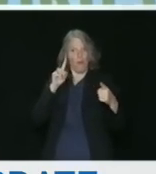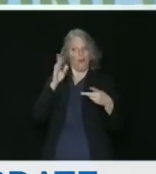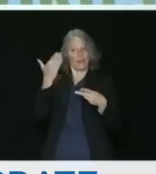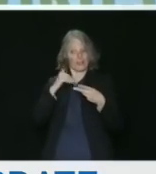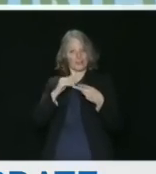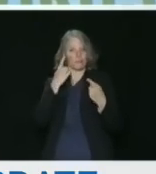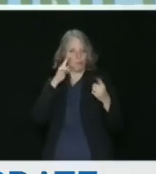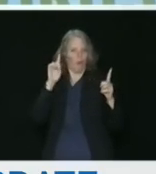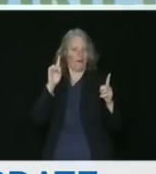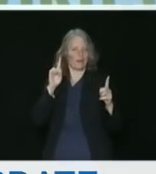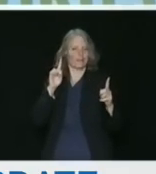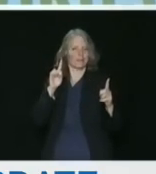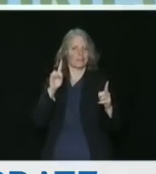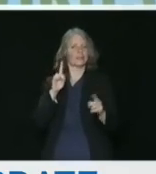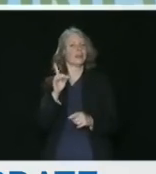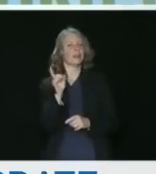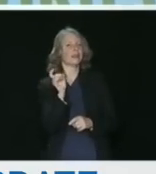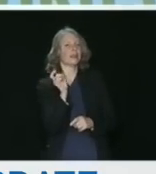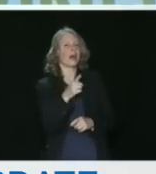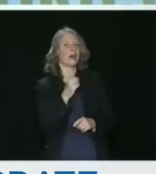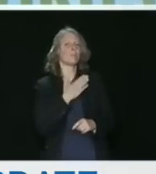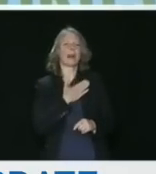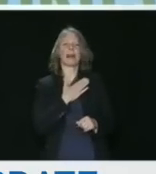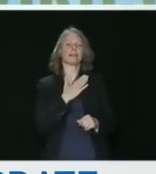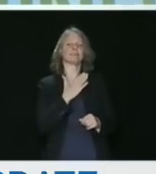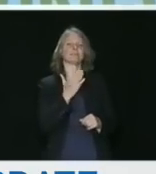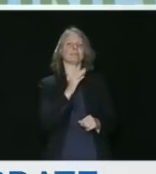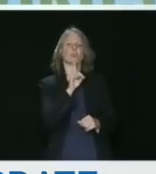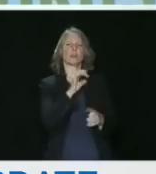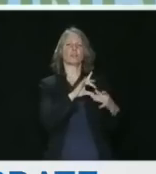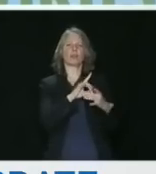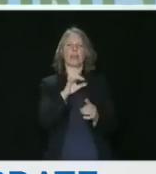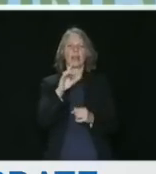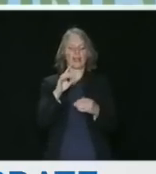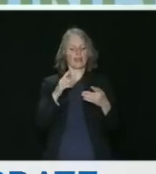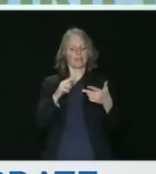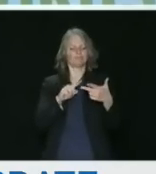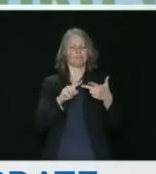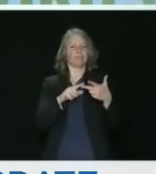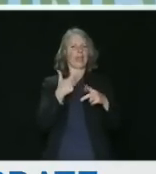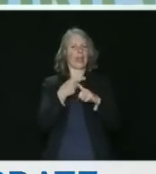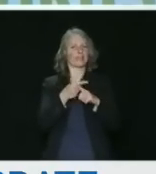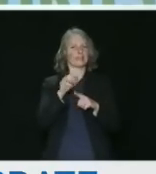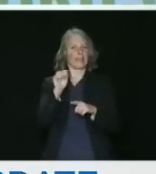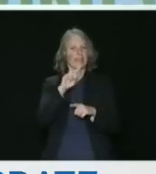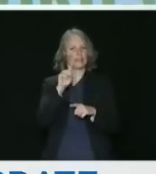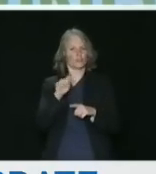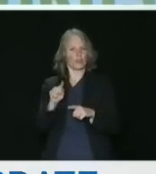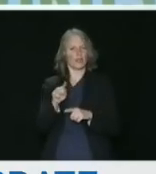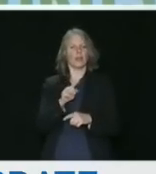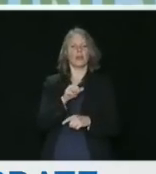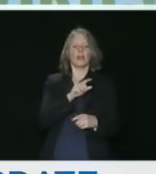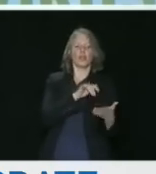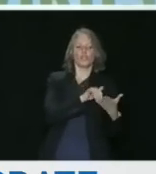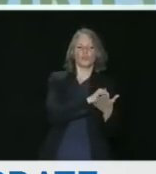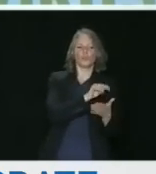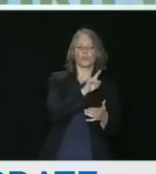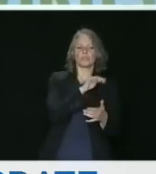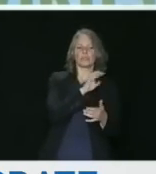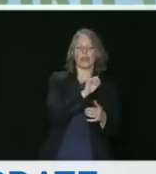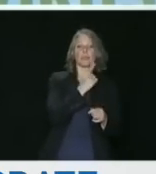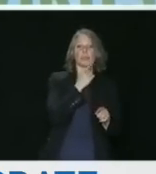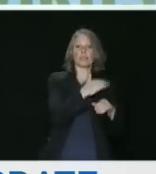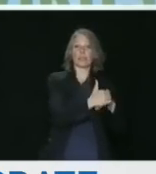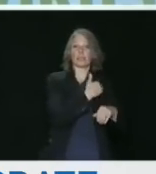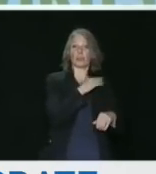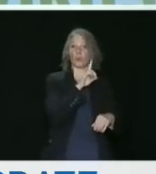Thanks for that, Dr. Tam. My follow-up question is about AstraZeneca. The New York Times is reporting today that the 1.5 million doses that the U.S. sent to Canada was